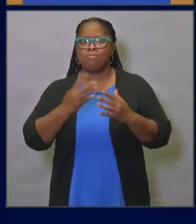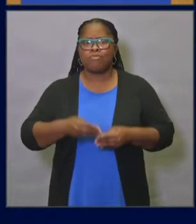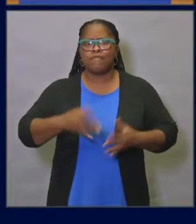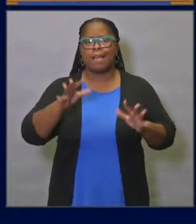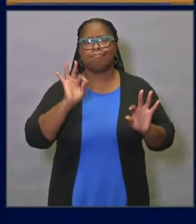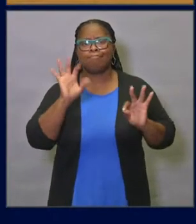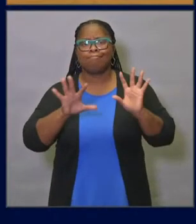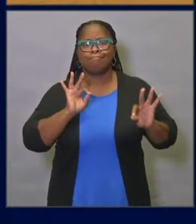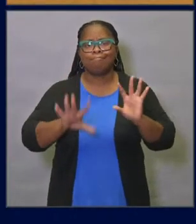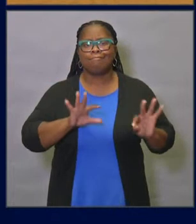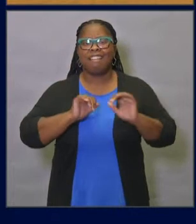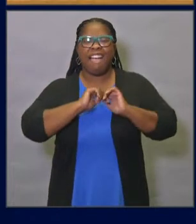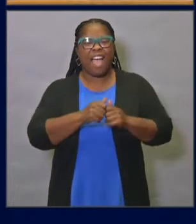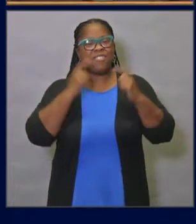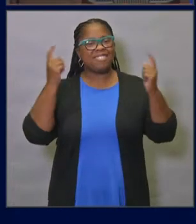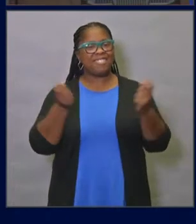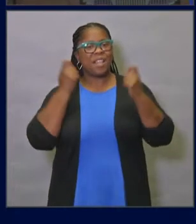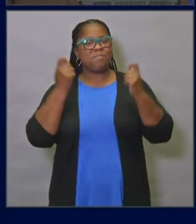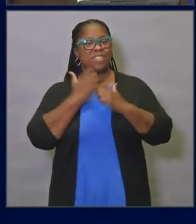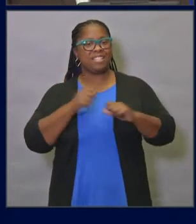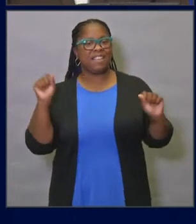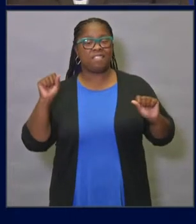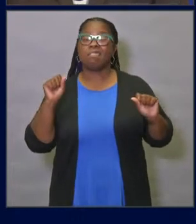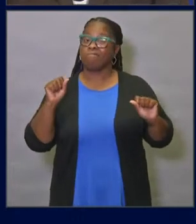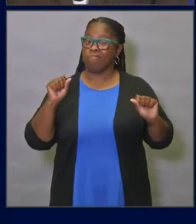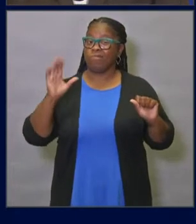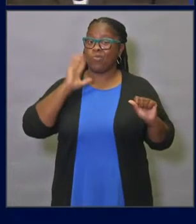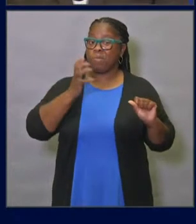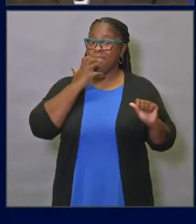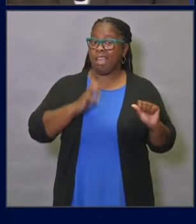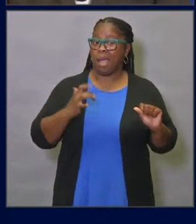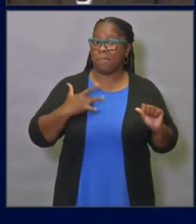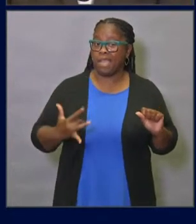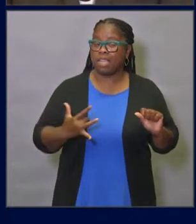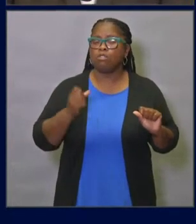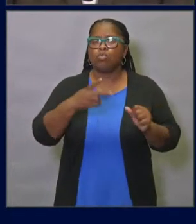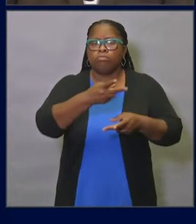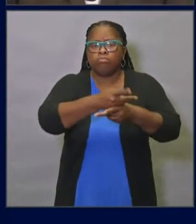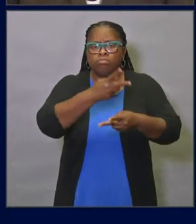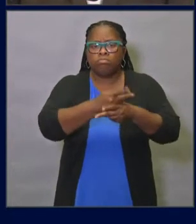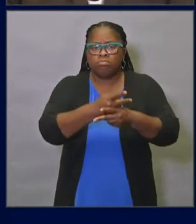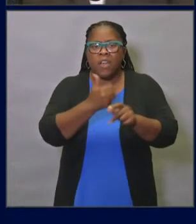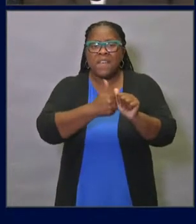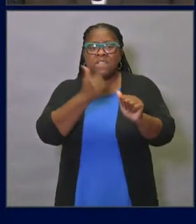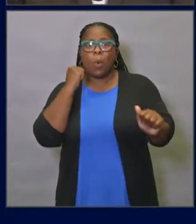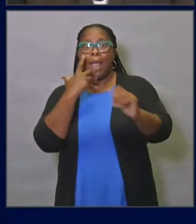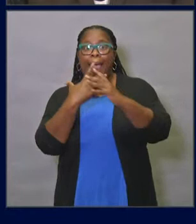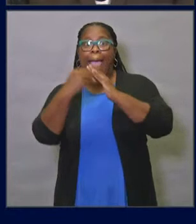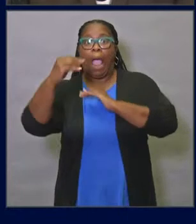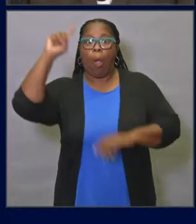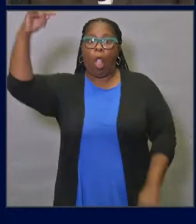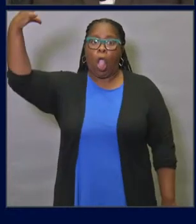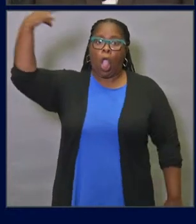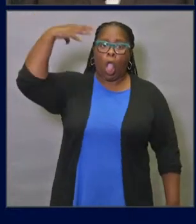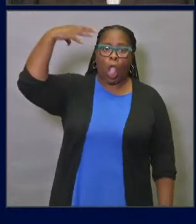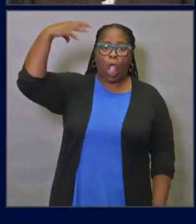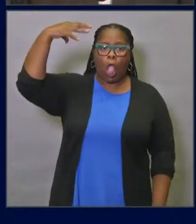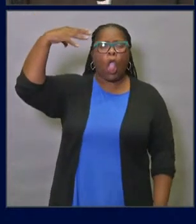safely as possible. It's likely going to be a hot weekend, so be sure to take precautions to avoid the hottest part of the day and keep cool.